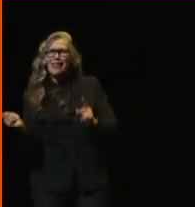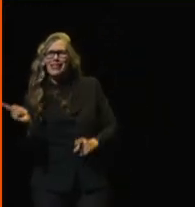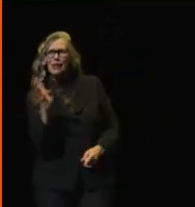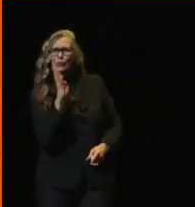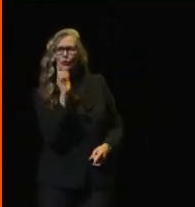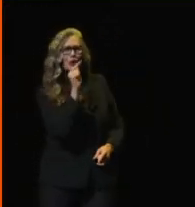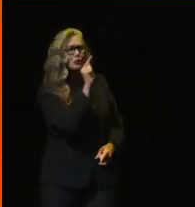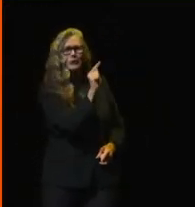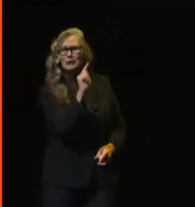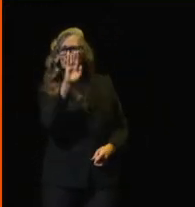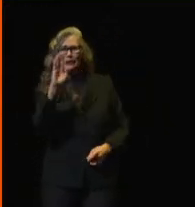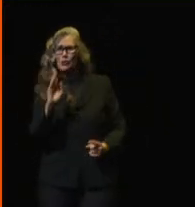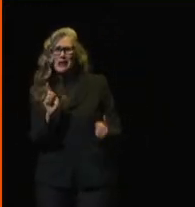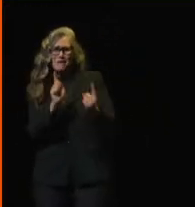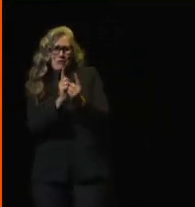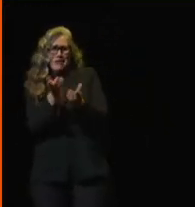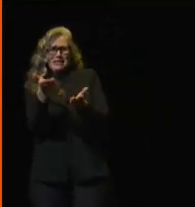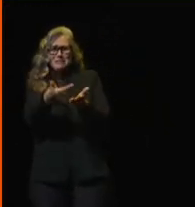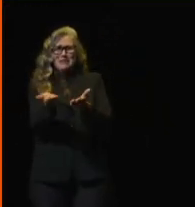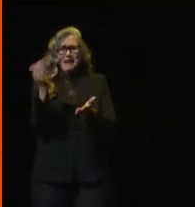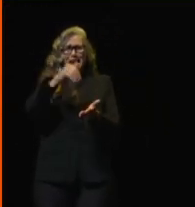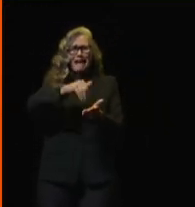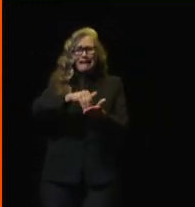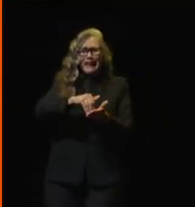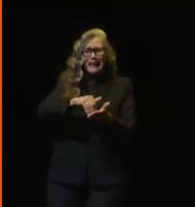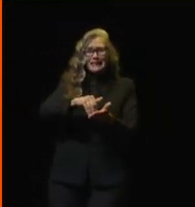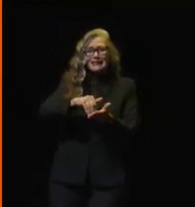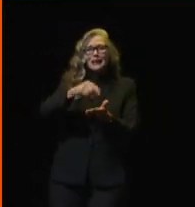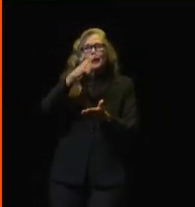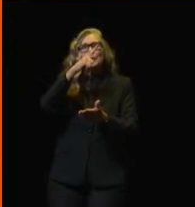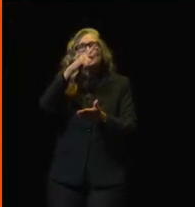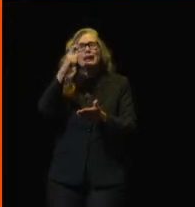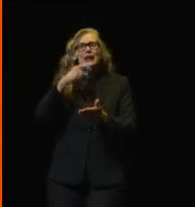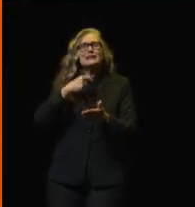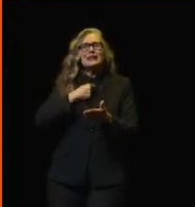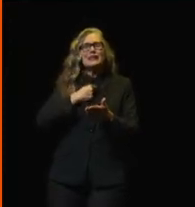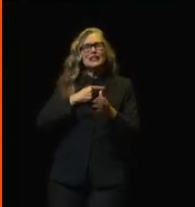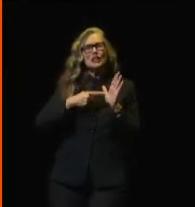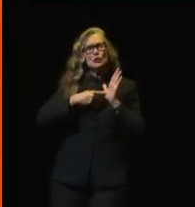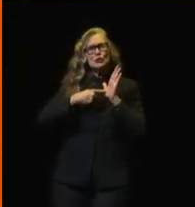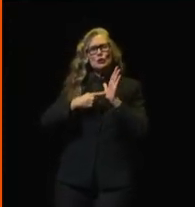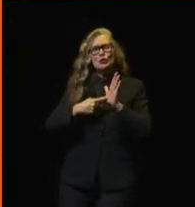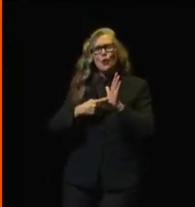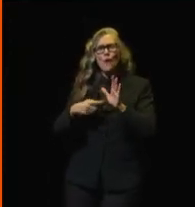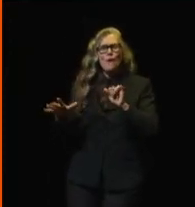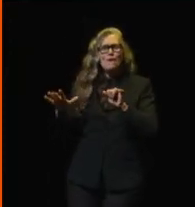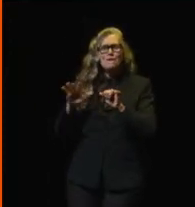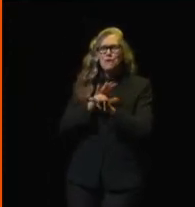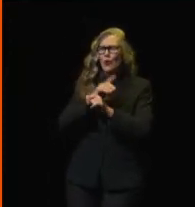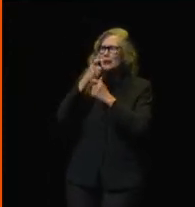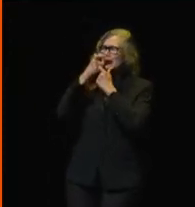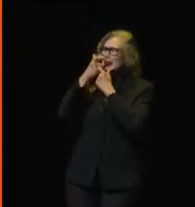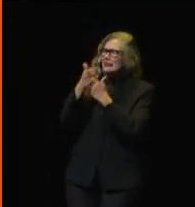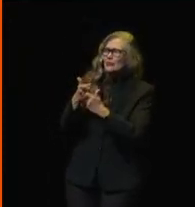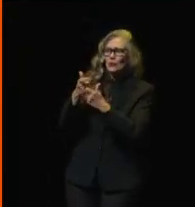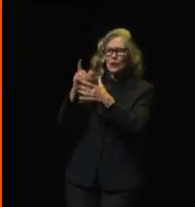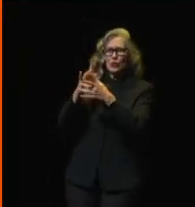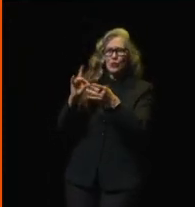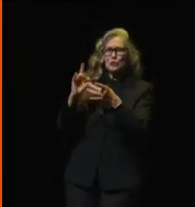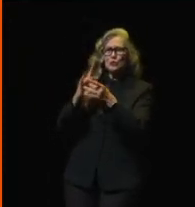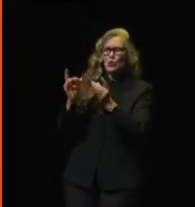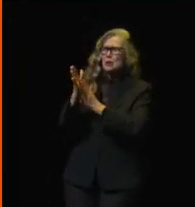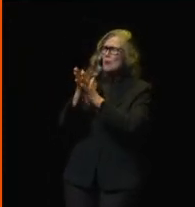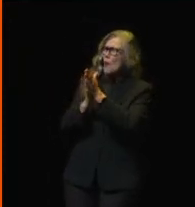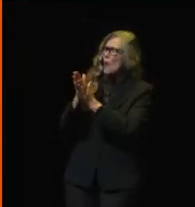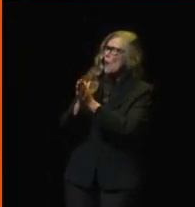again. And I realized it was because he was genuinely interested in their stories, wanting to learn as much about